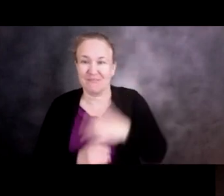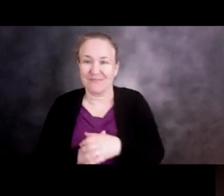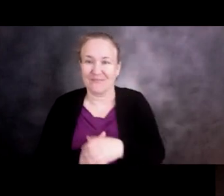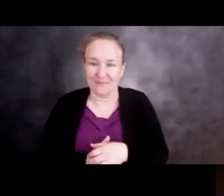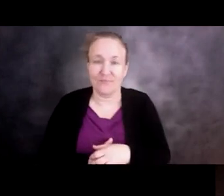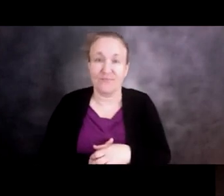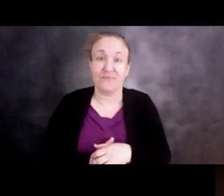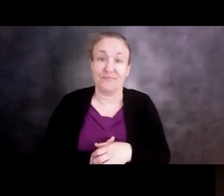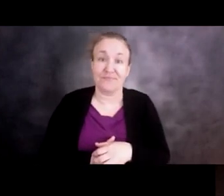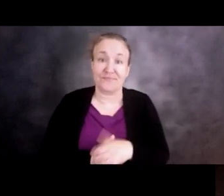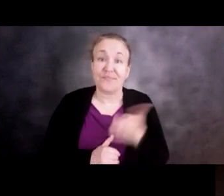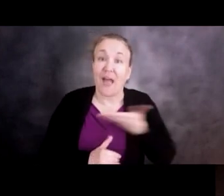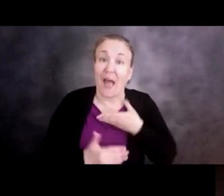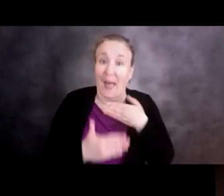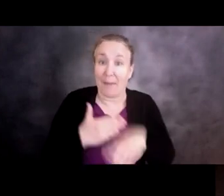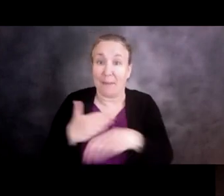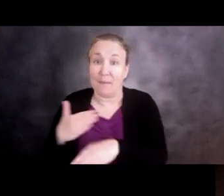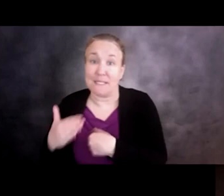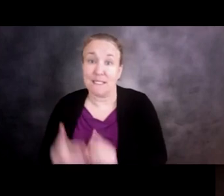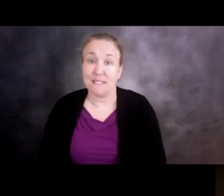I had babies.